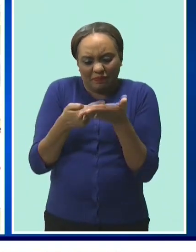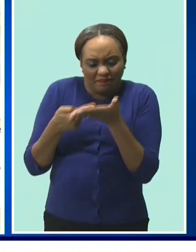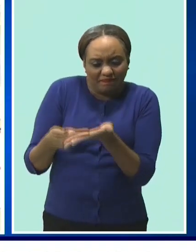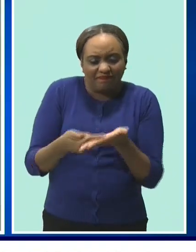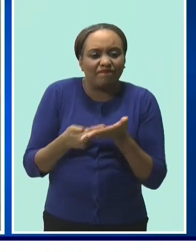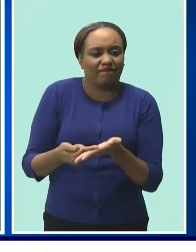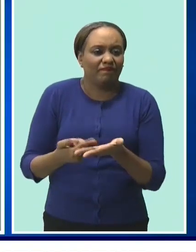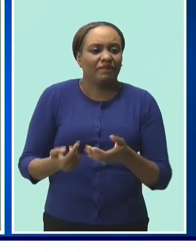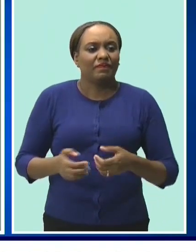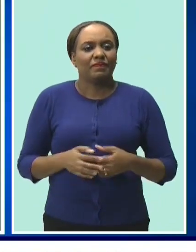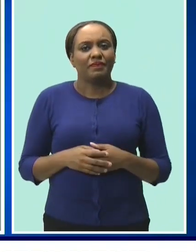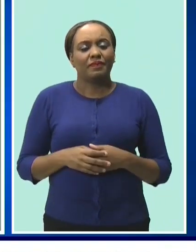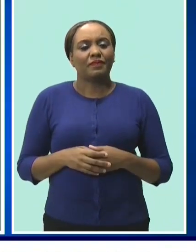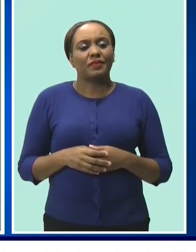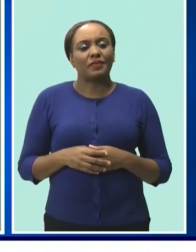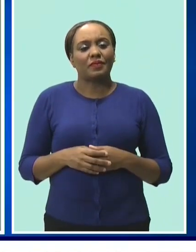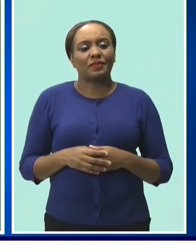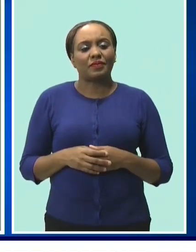them.